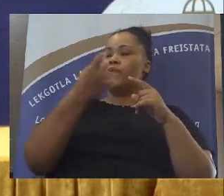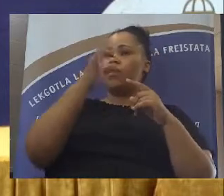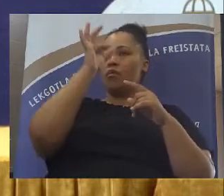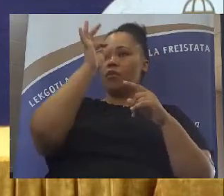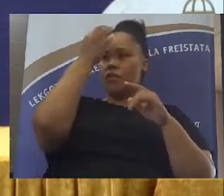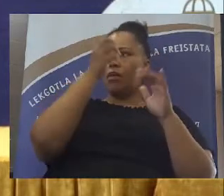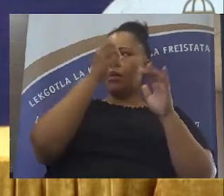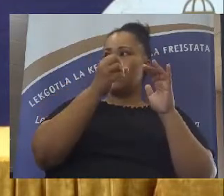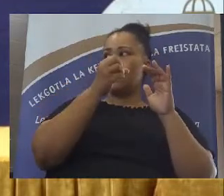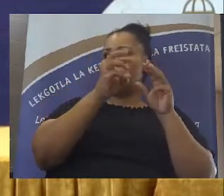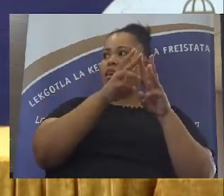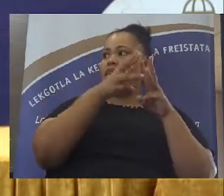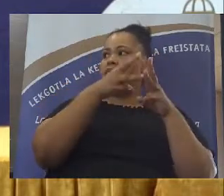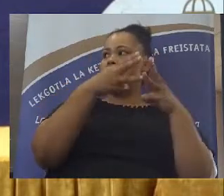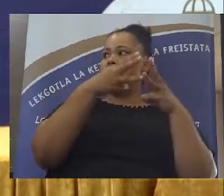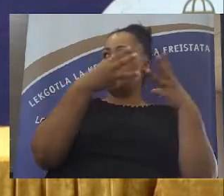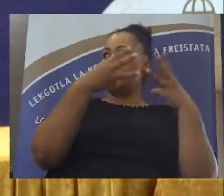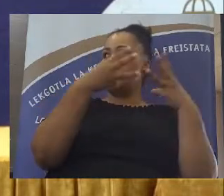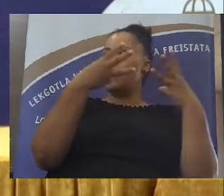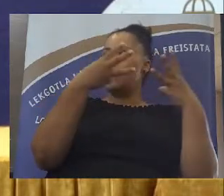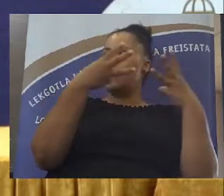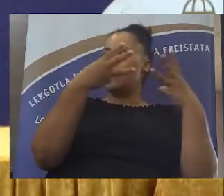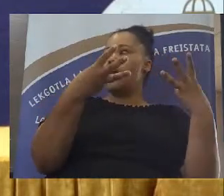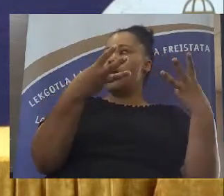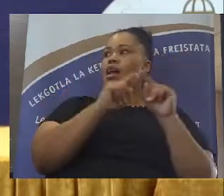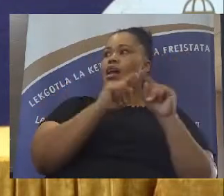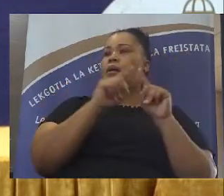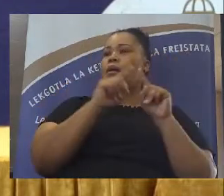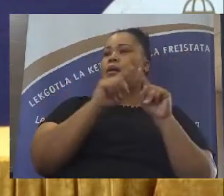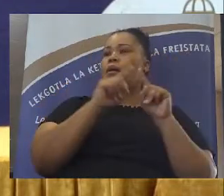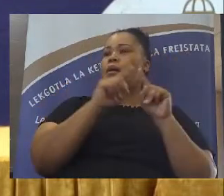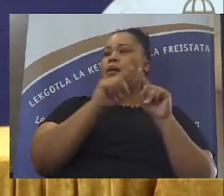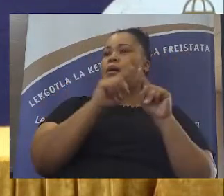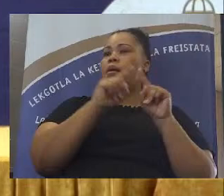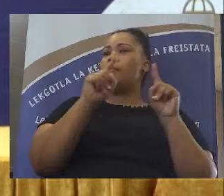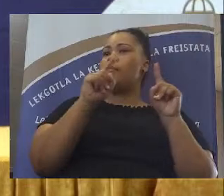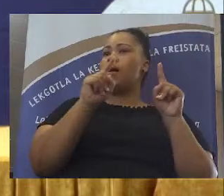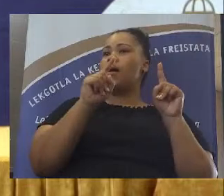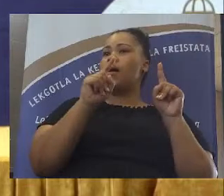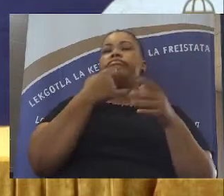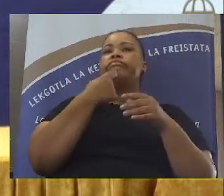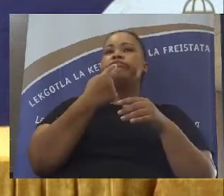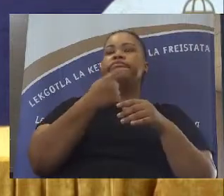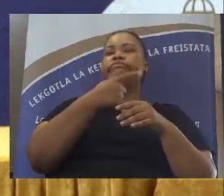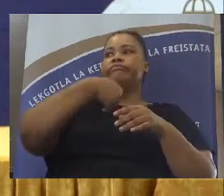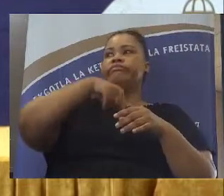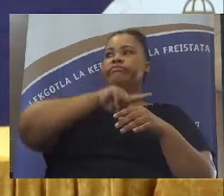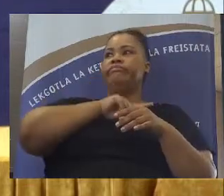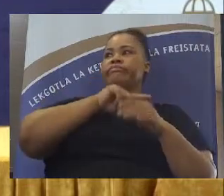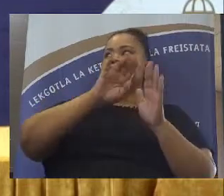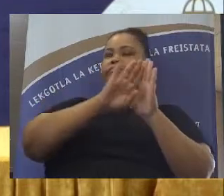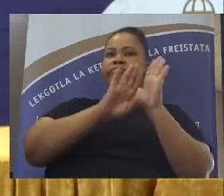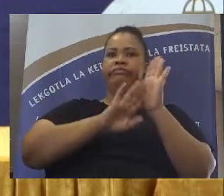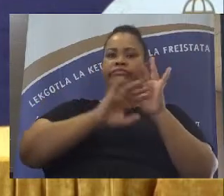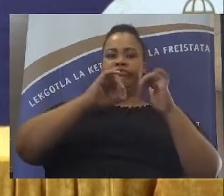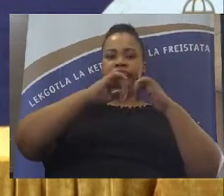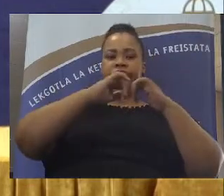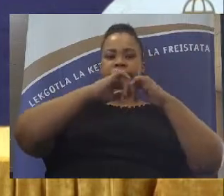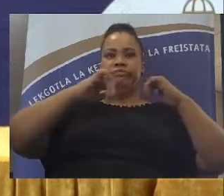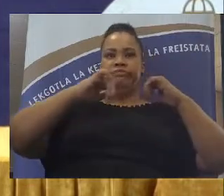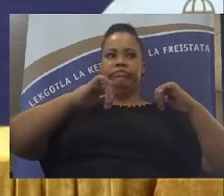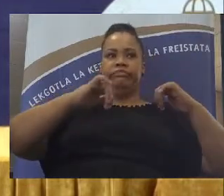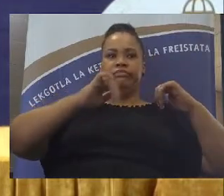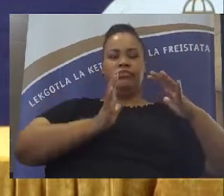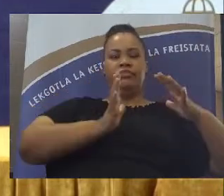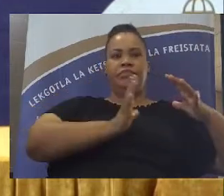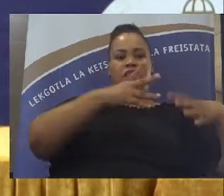And, but initially, for some reason, it was said that we must split the bill in two and only deal with the one part,